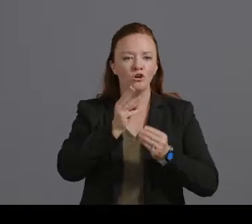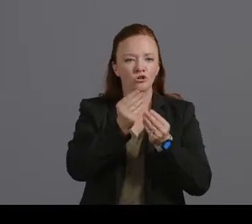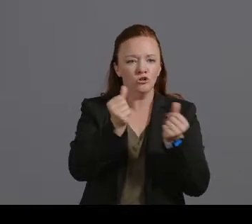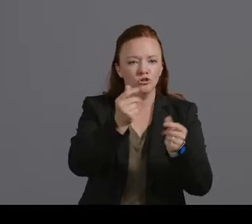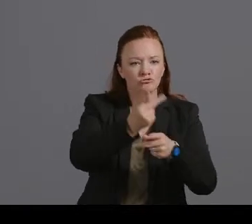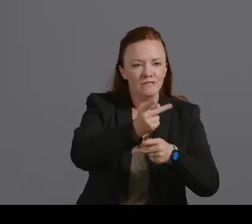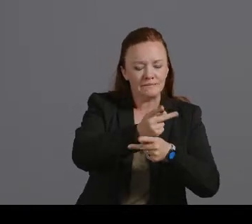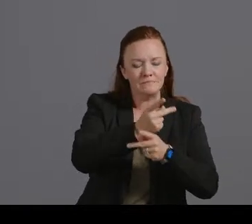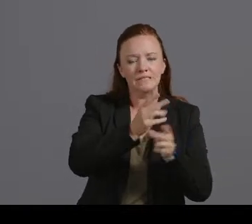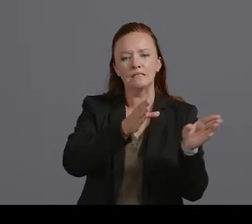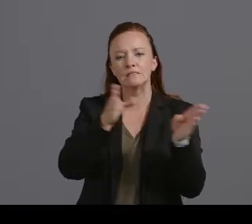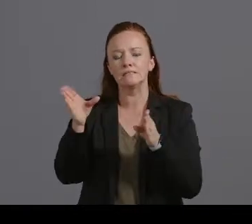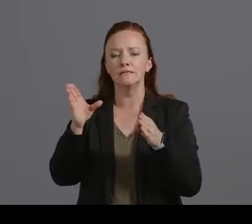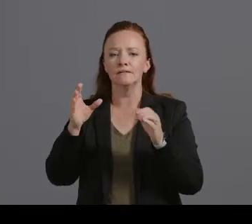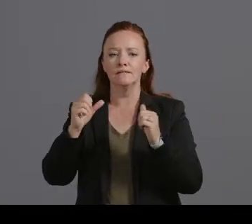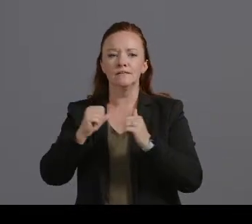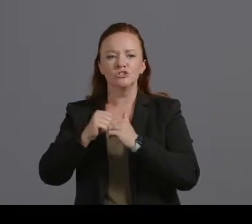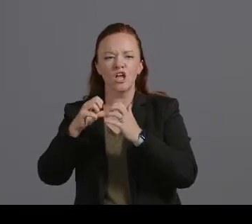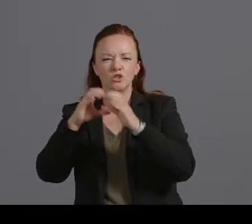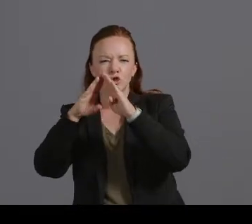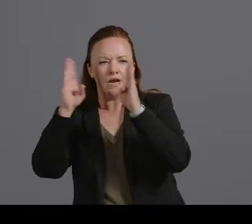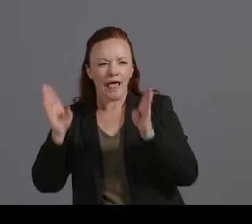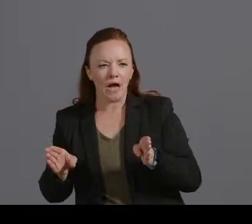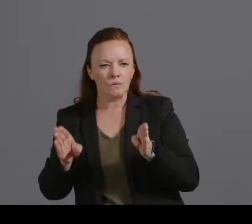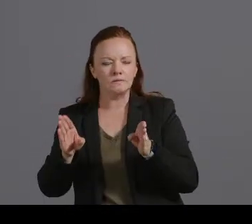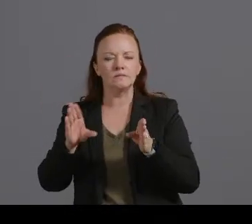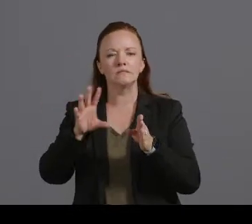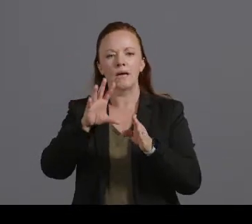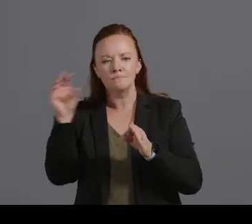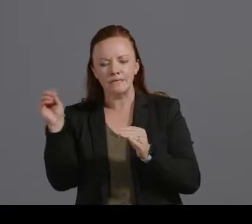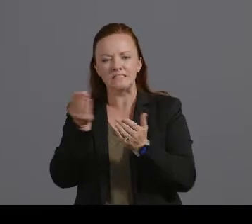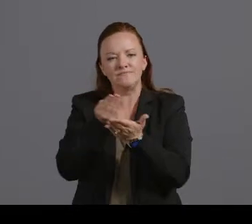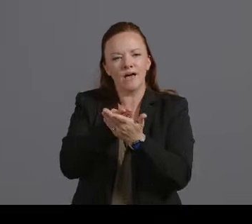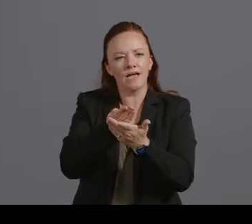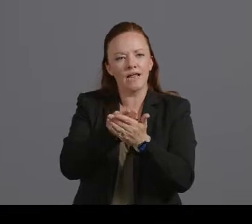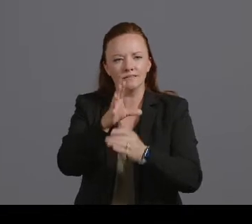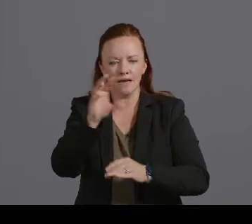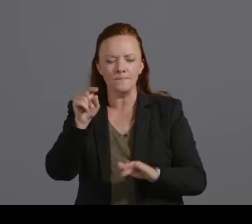shelter and housing, finance, those types of categories.